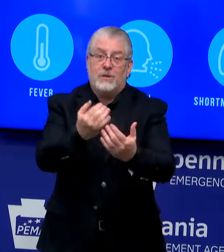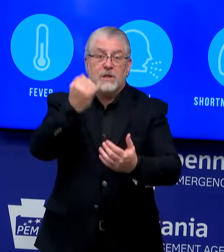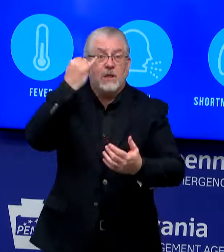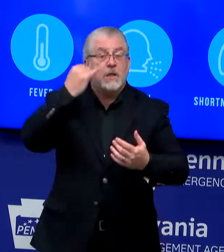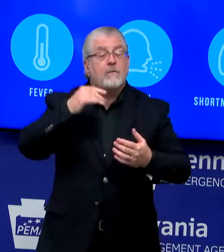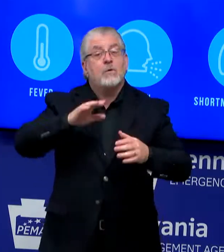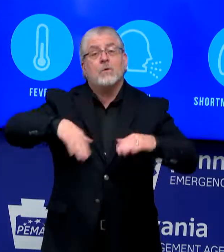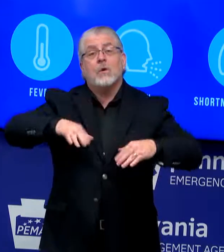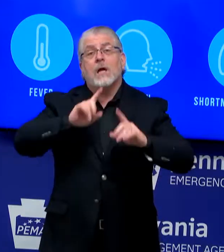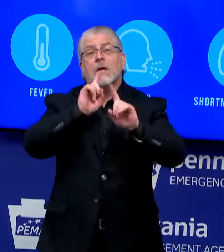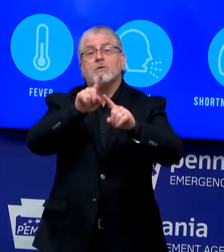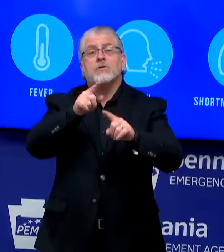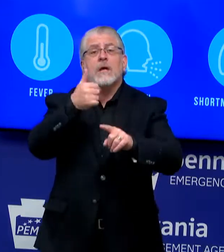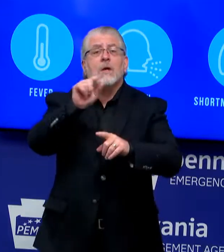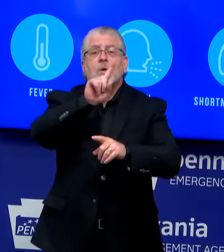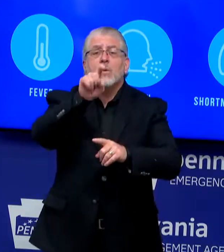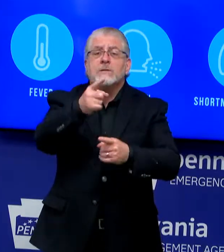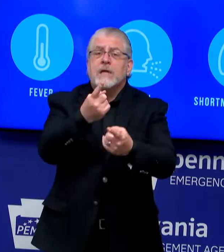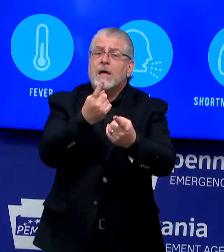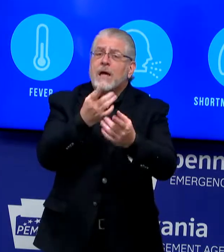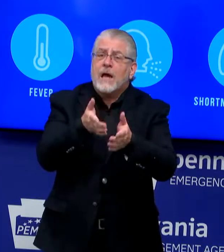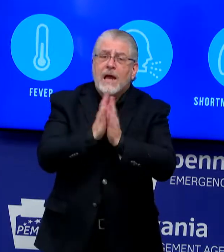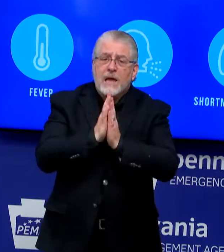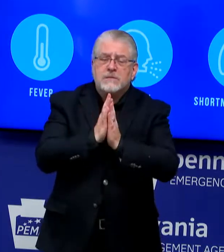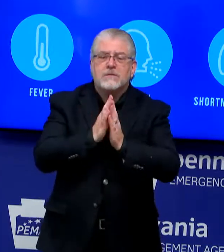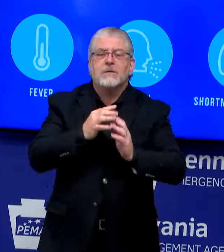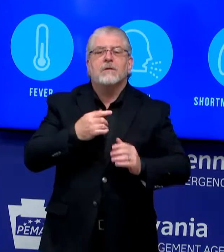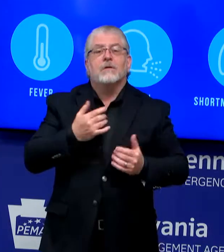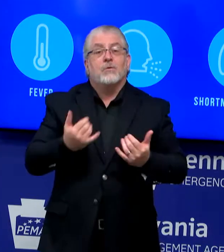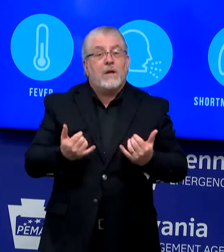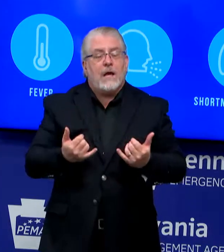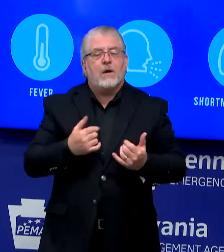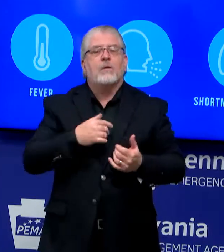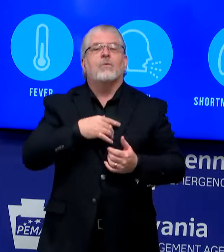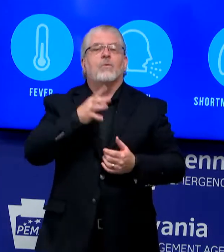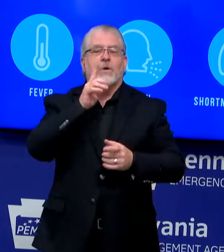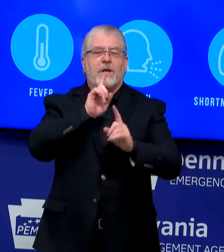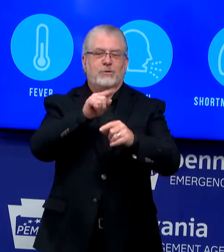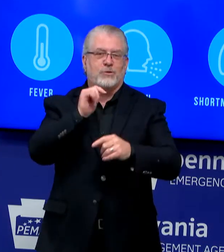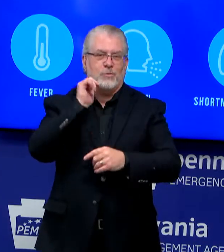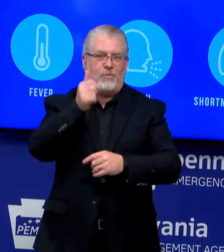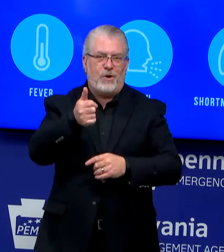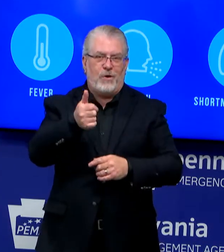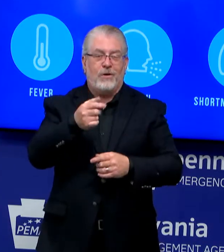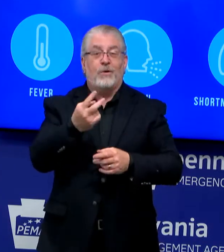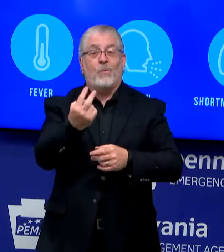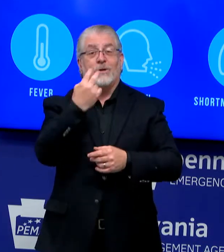follow up by close of business today. Please stay tuned for our next briefing tomorrow.